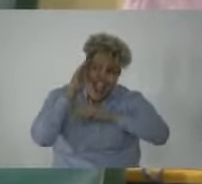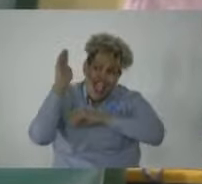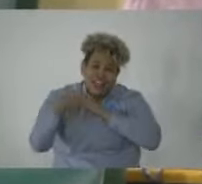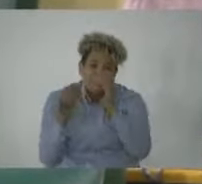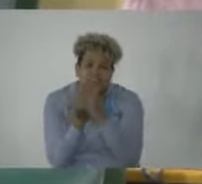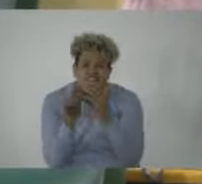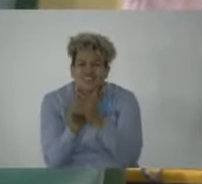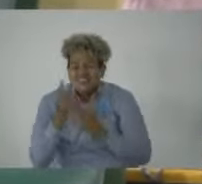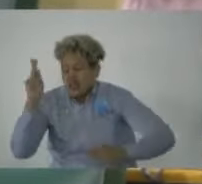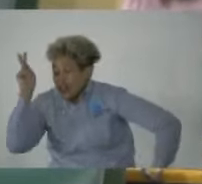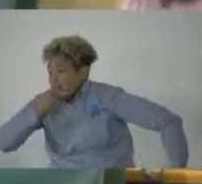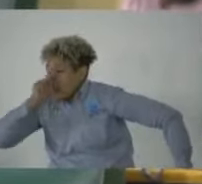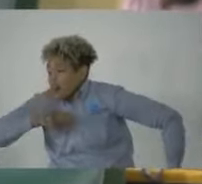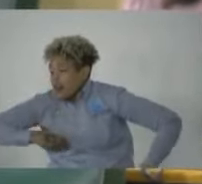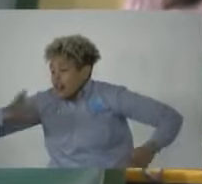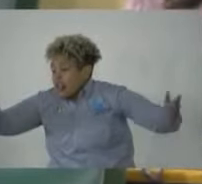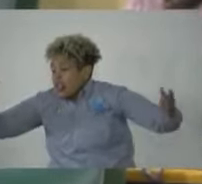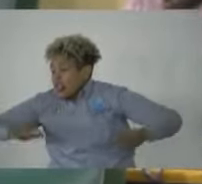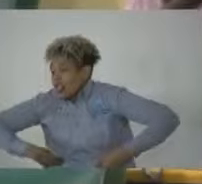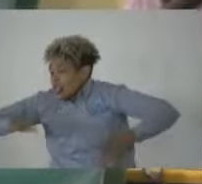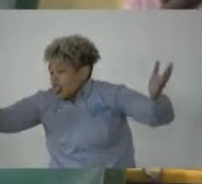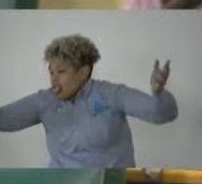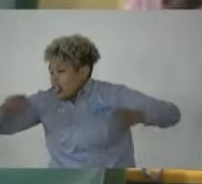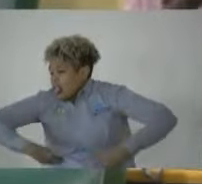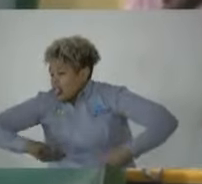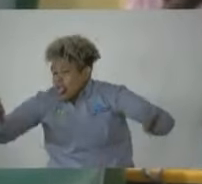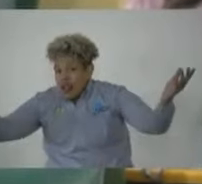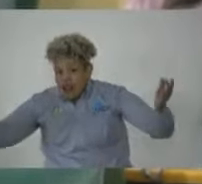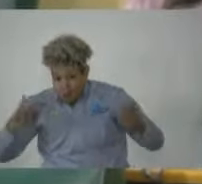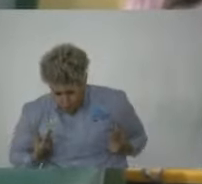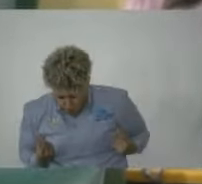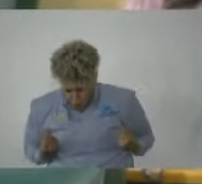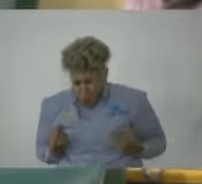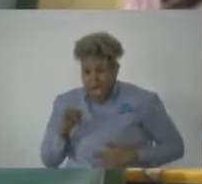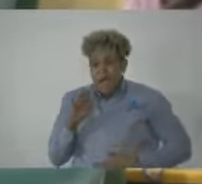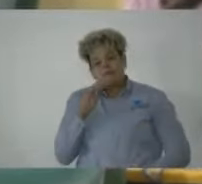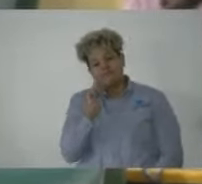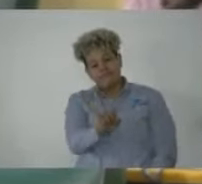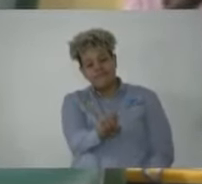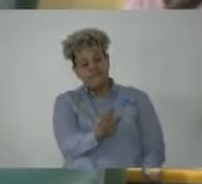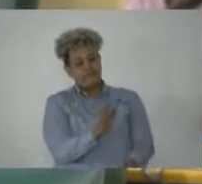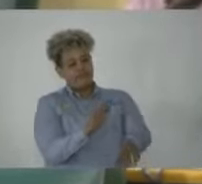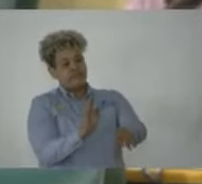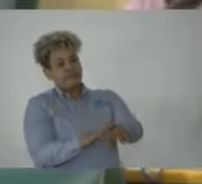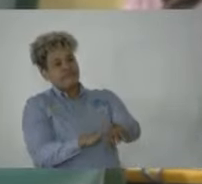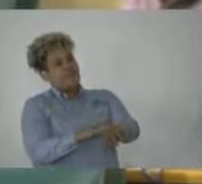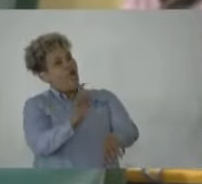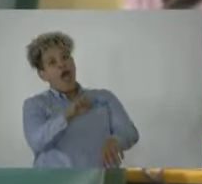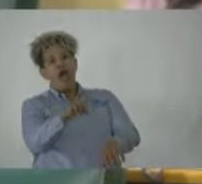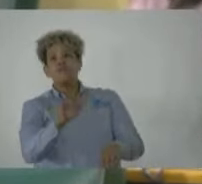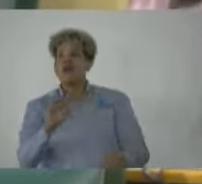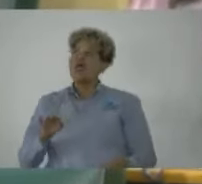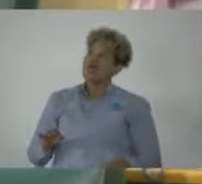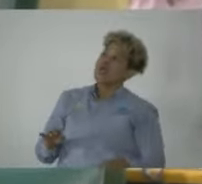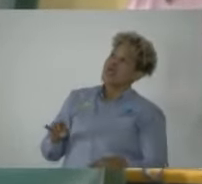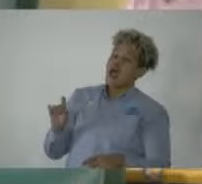fiscal recklessness and you had no choice whatsoever, and thank God you had to implement.